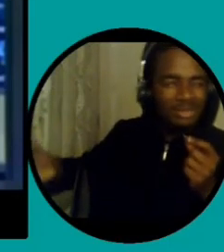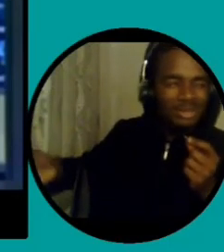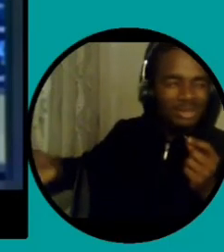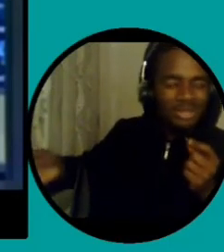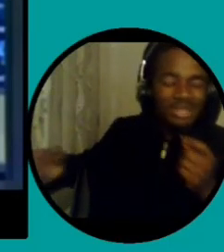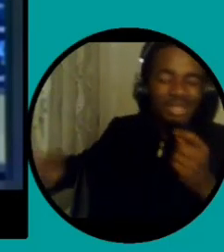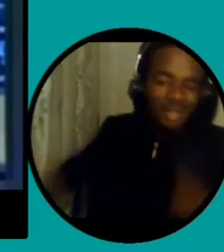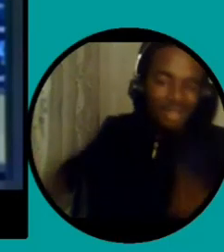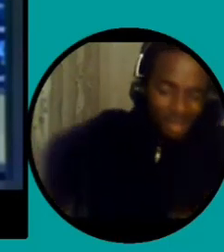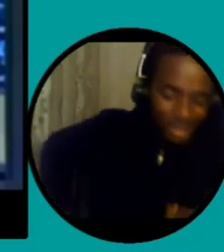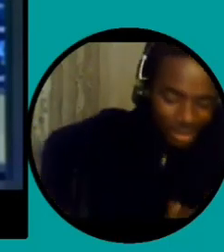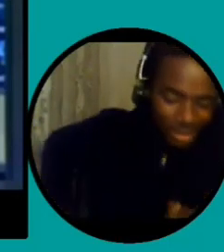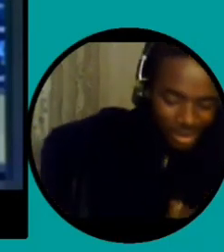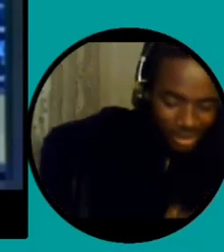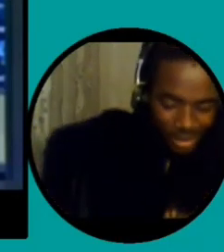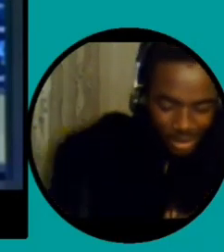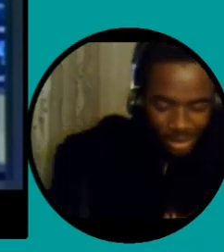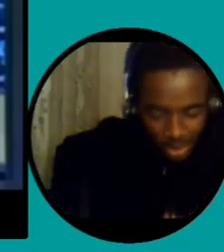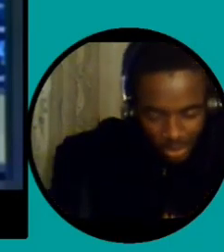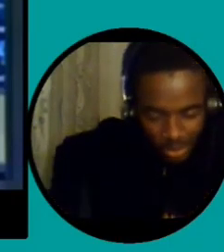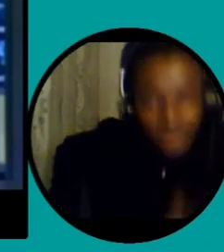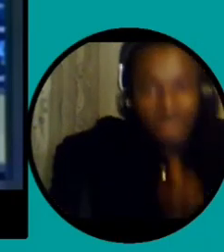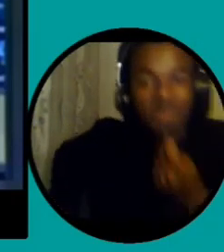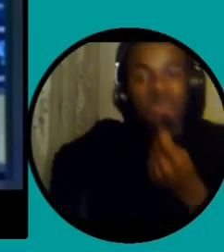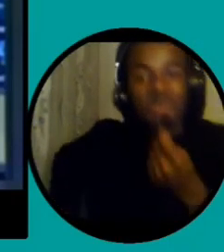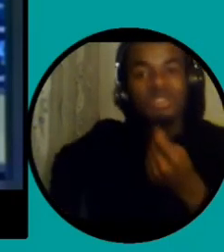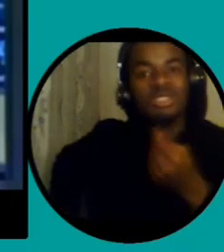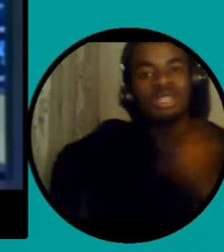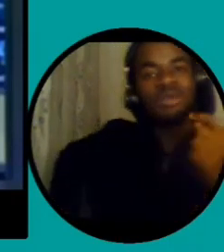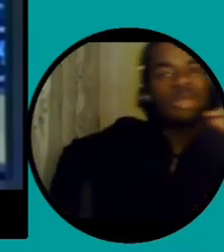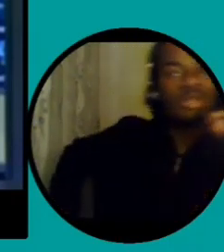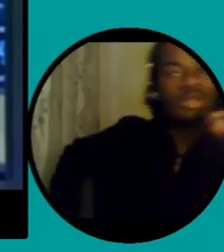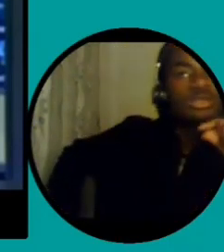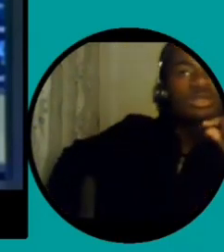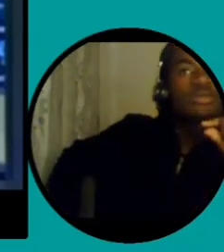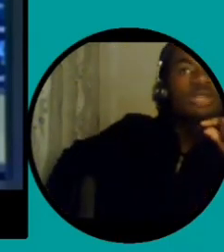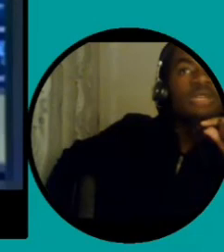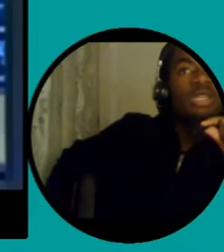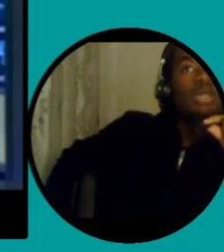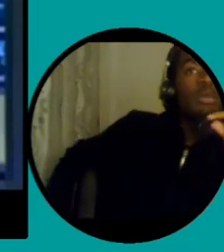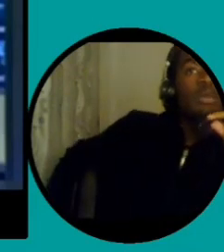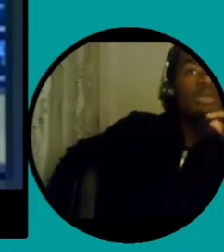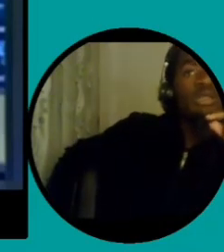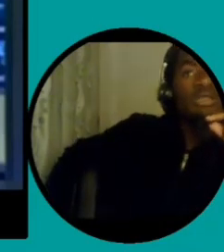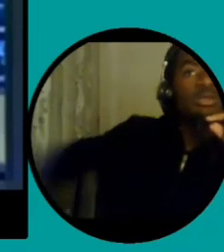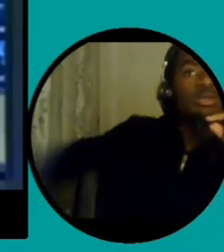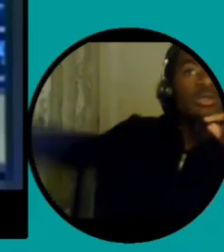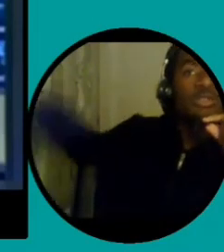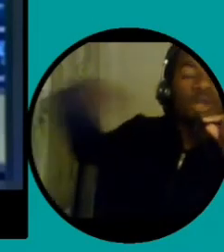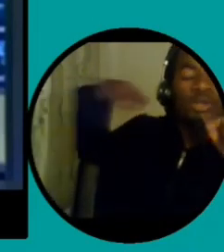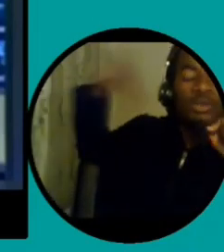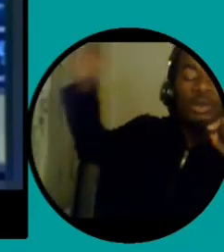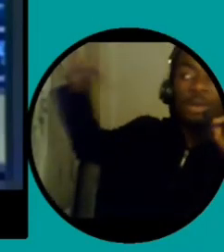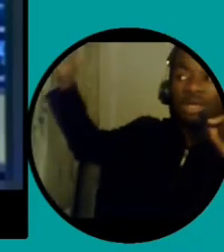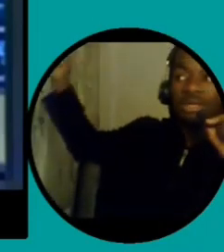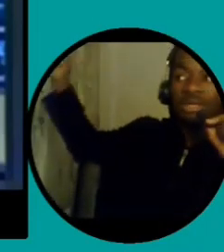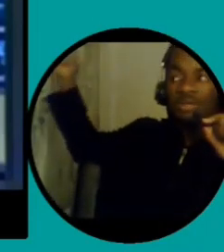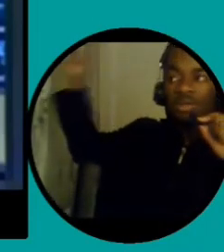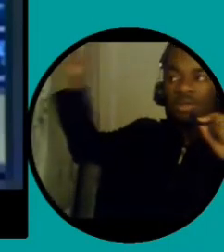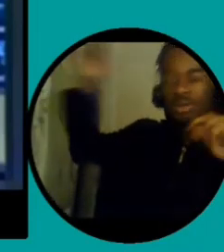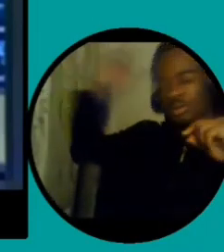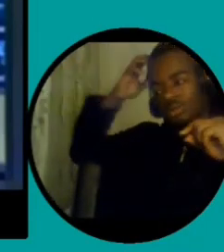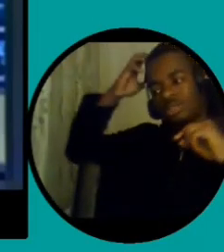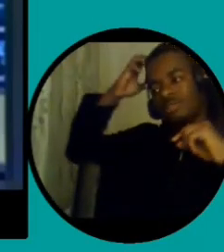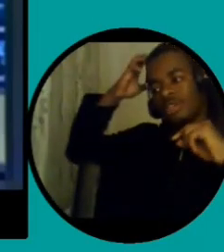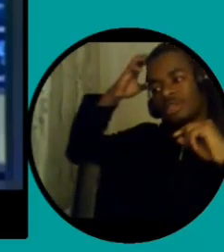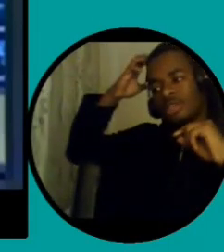What? Well, that was more insight about my country. maybe I'm just moving on from the manga stuff,